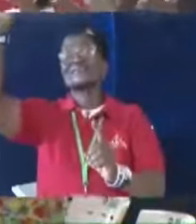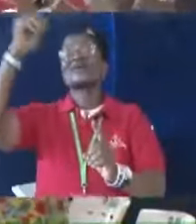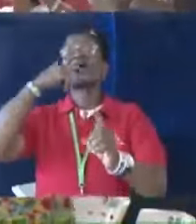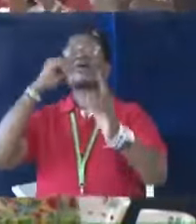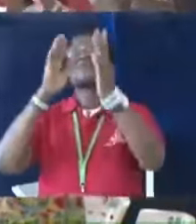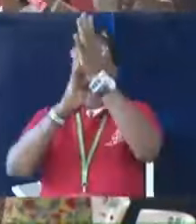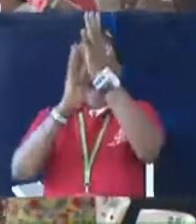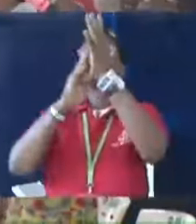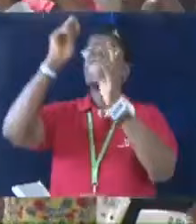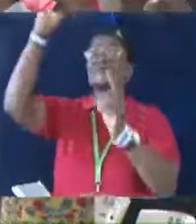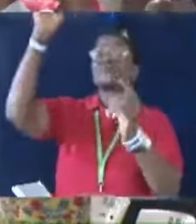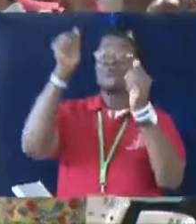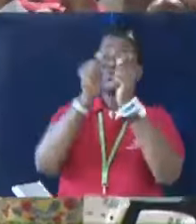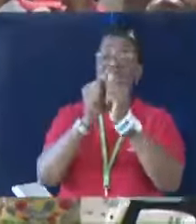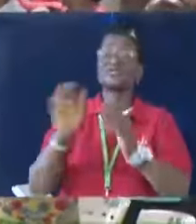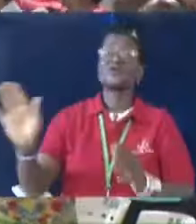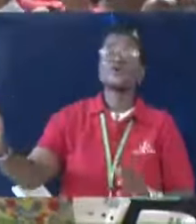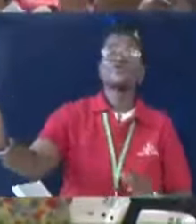with your own song,